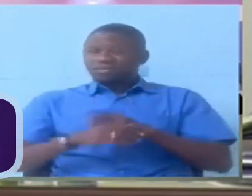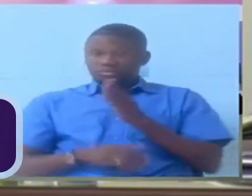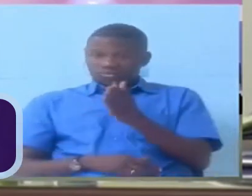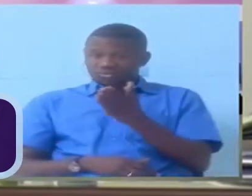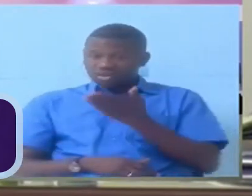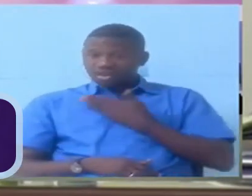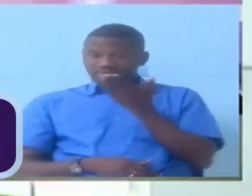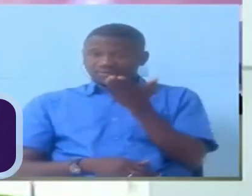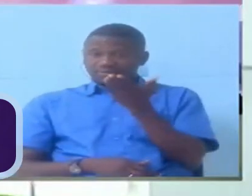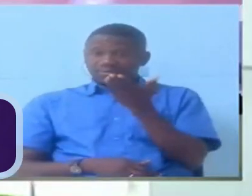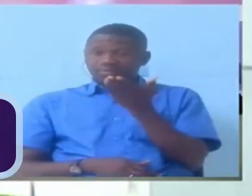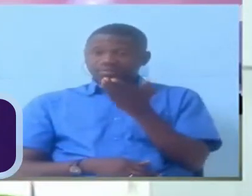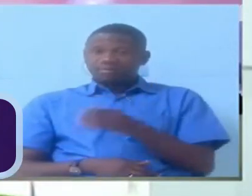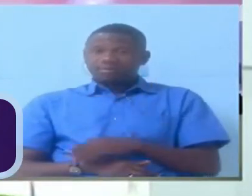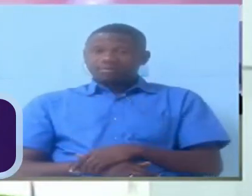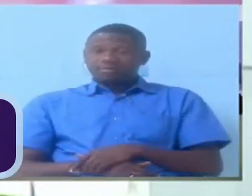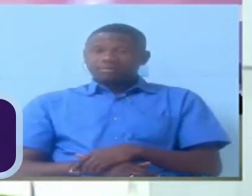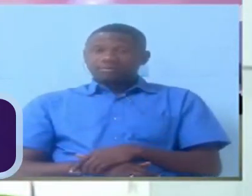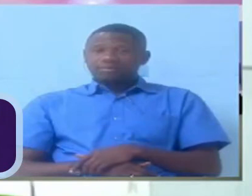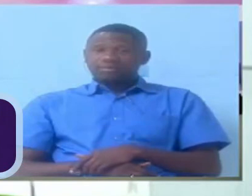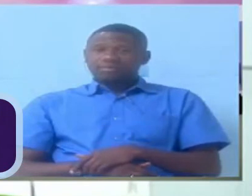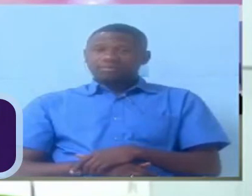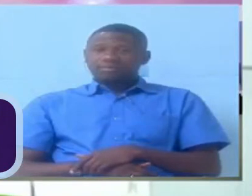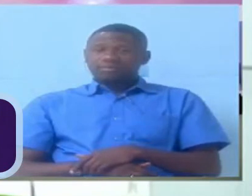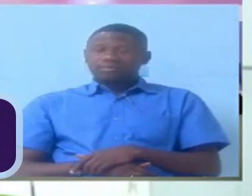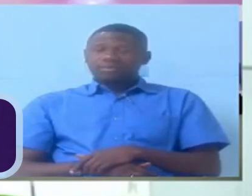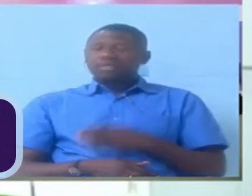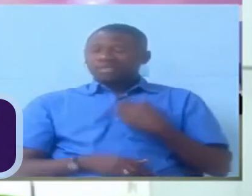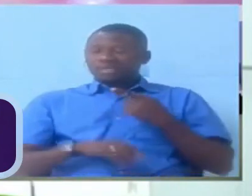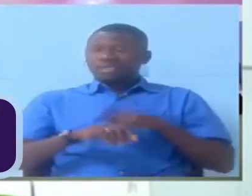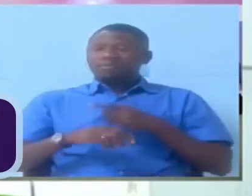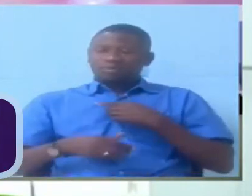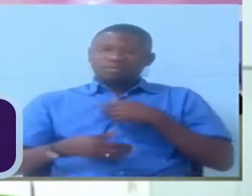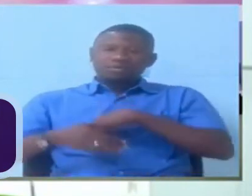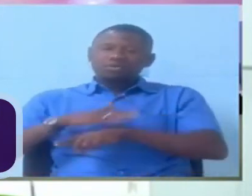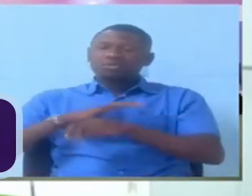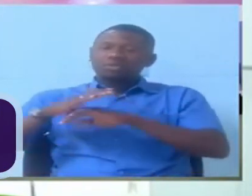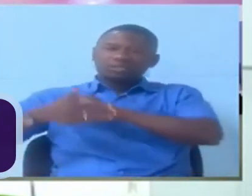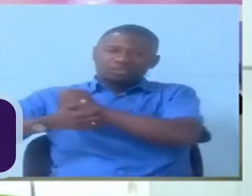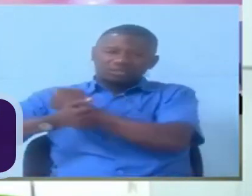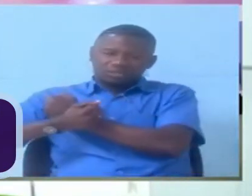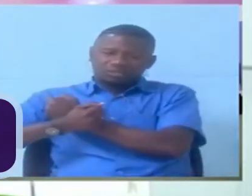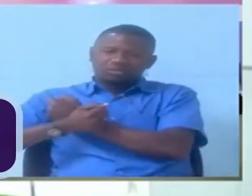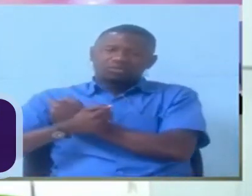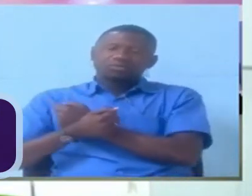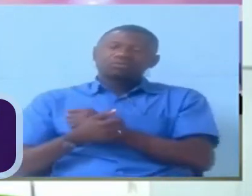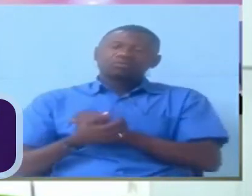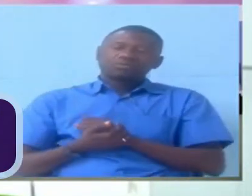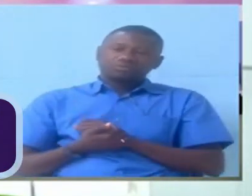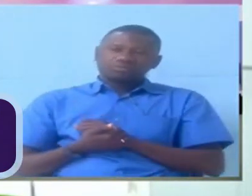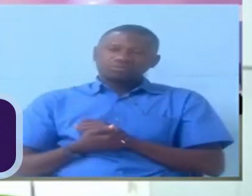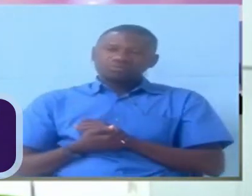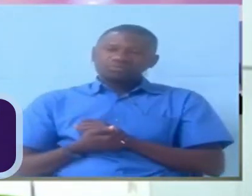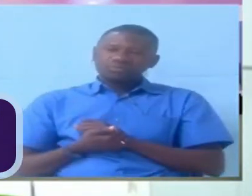Muku kende balte alunga si ay jairo a nyanta jairo soto nale kanti ola karola. Good. Bedad.